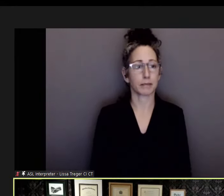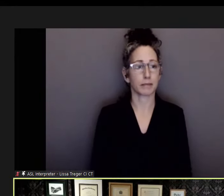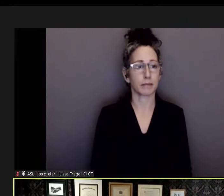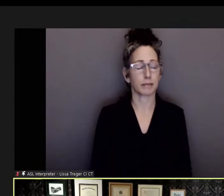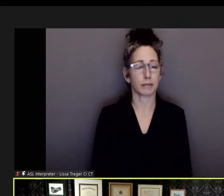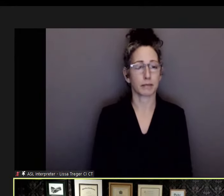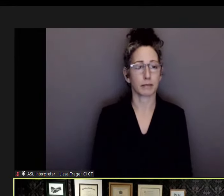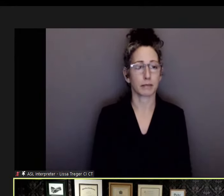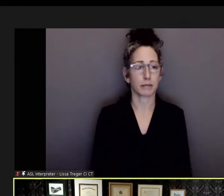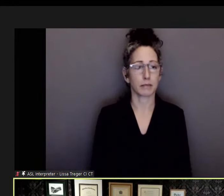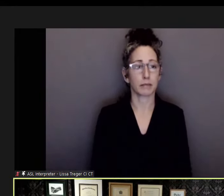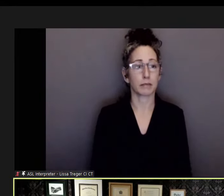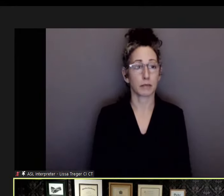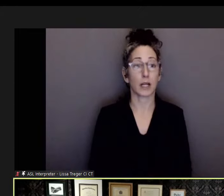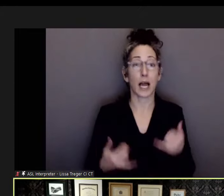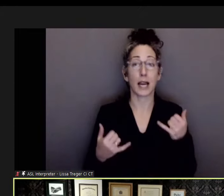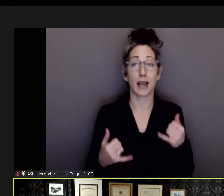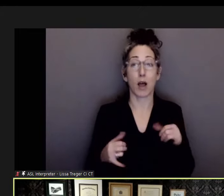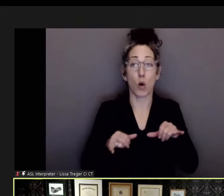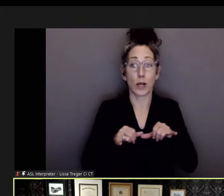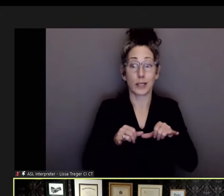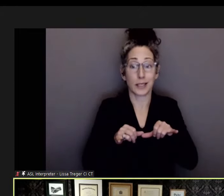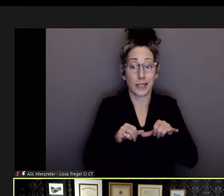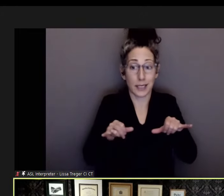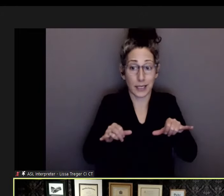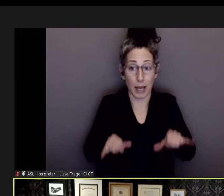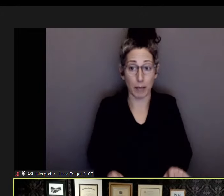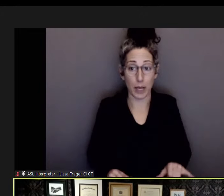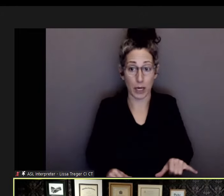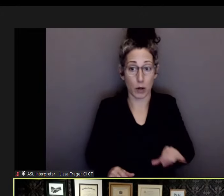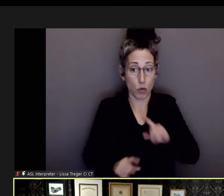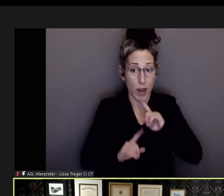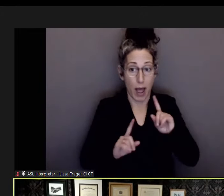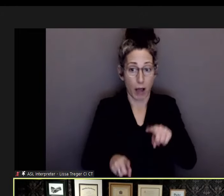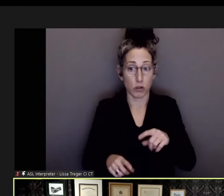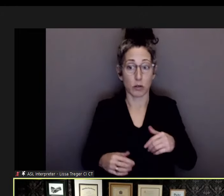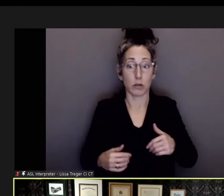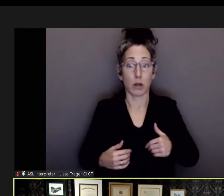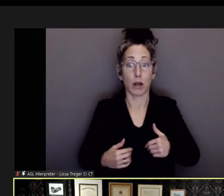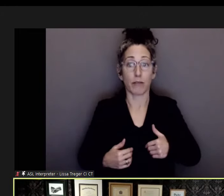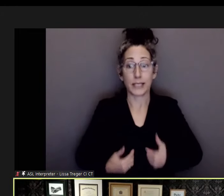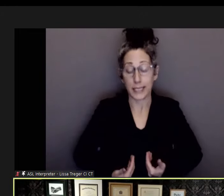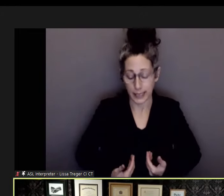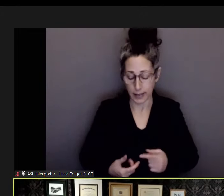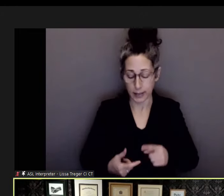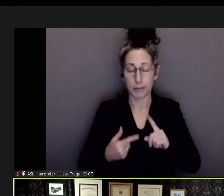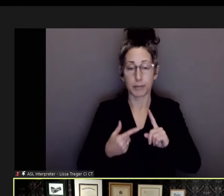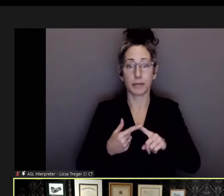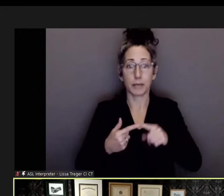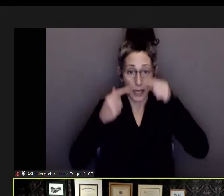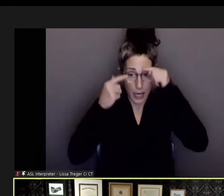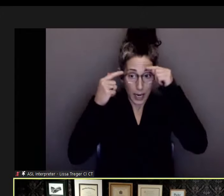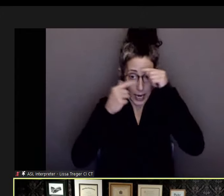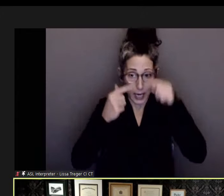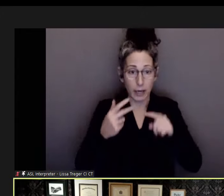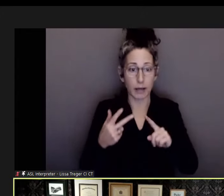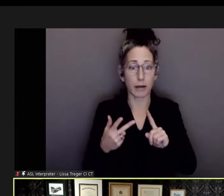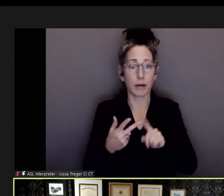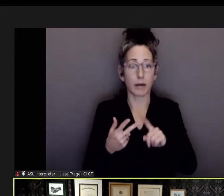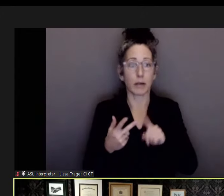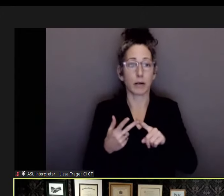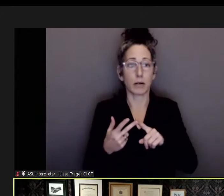Now, if we go to systemic adverse reactions, which we defined as fatigue, headache, myalgia, muscle